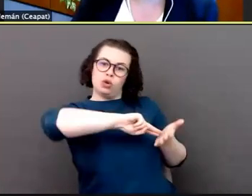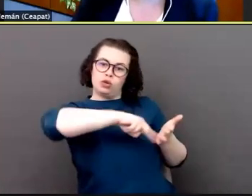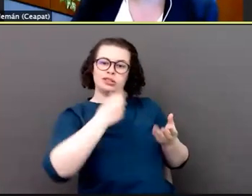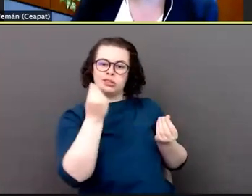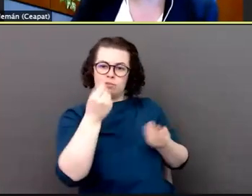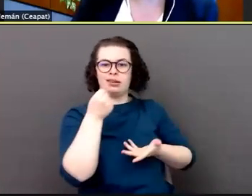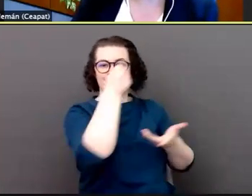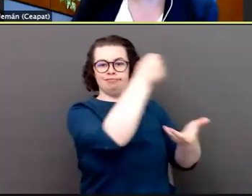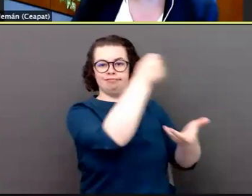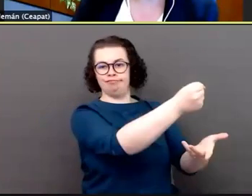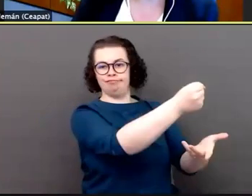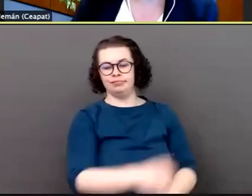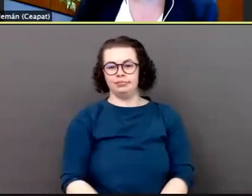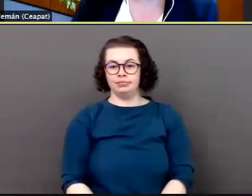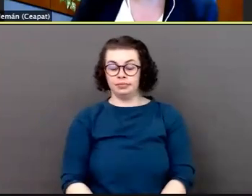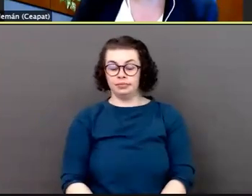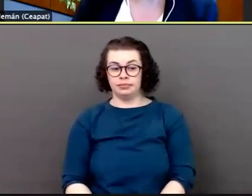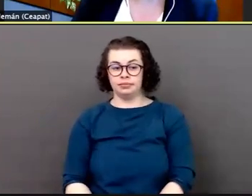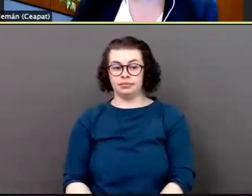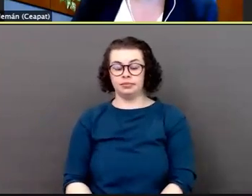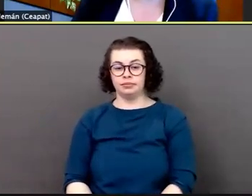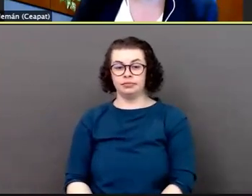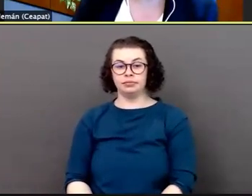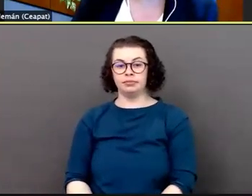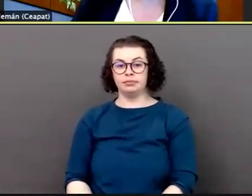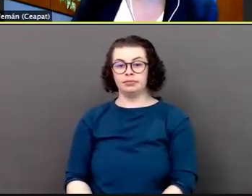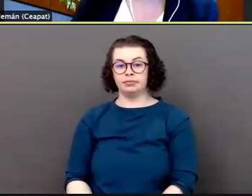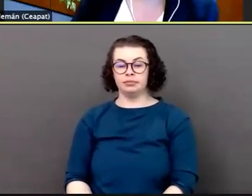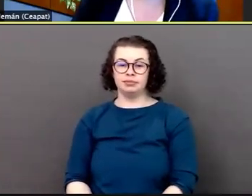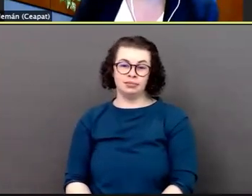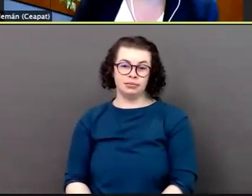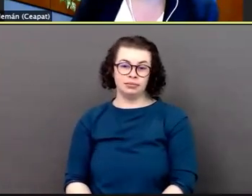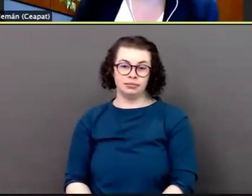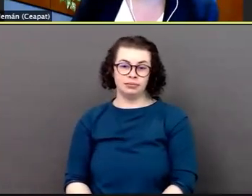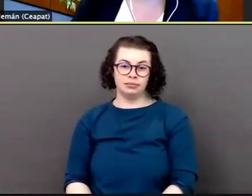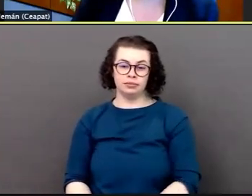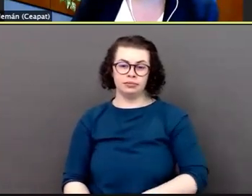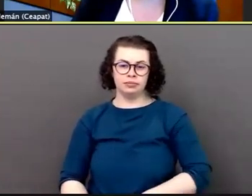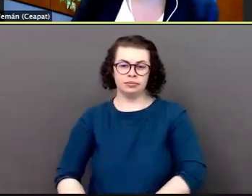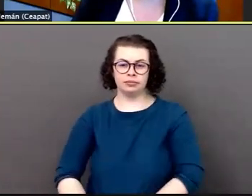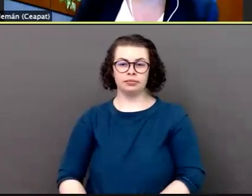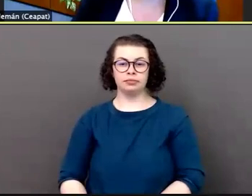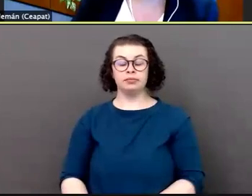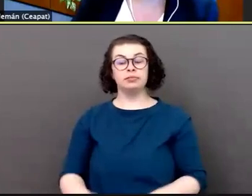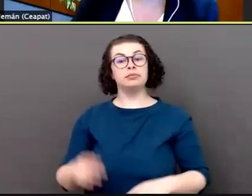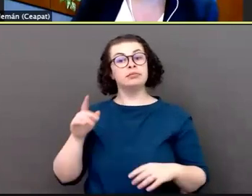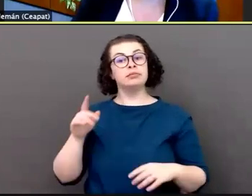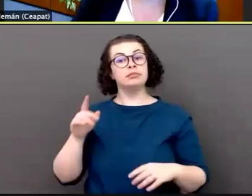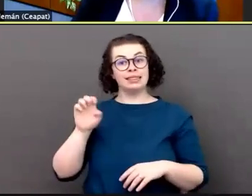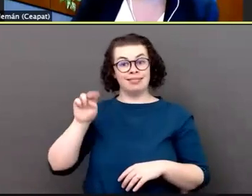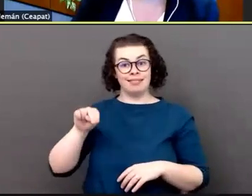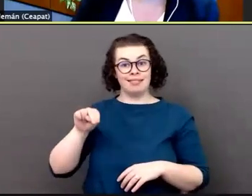a reference for review, updating, standardization of